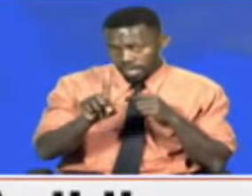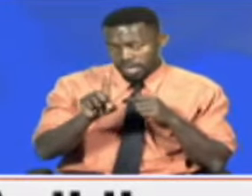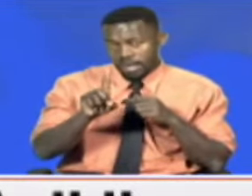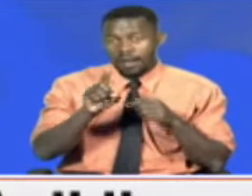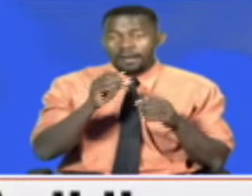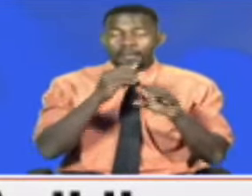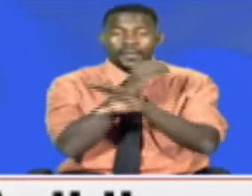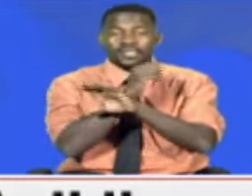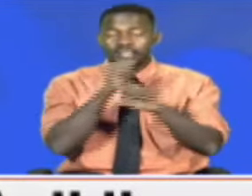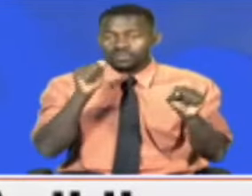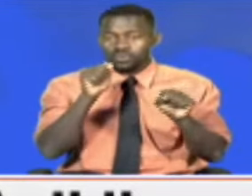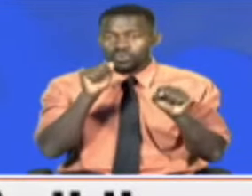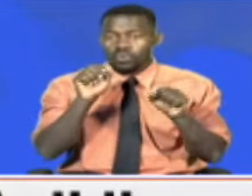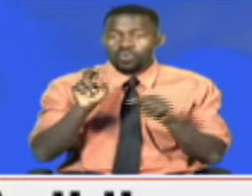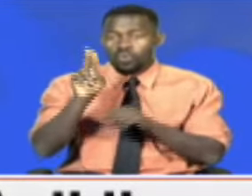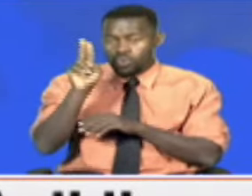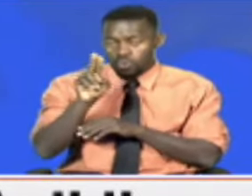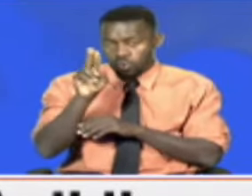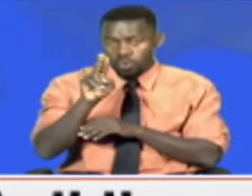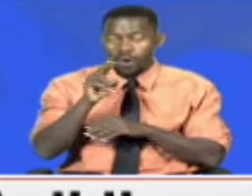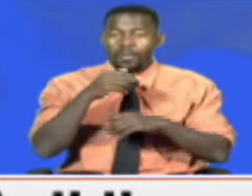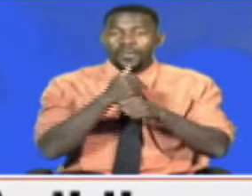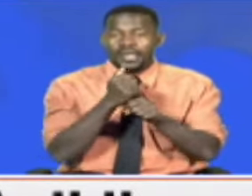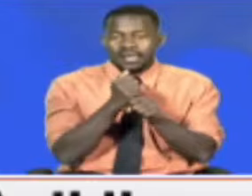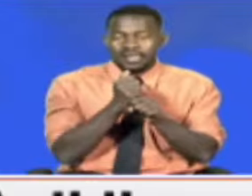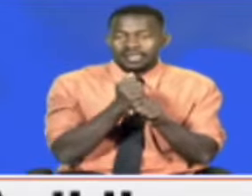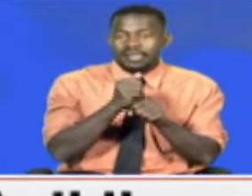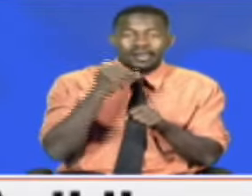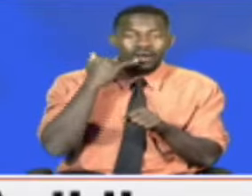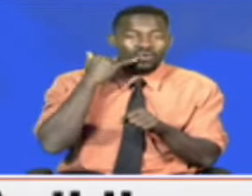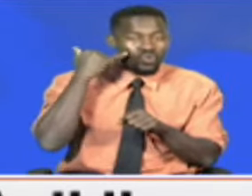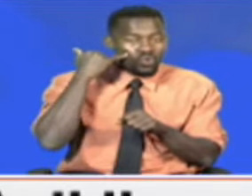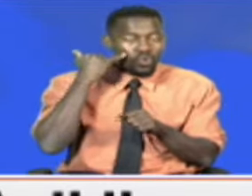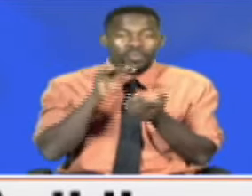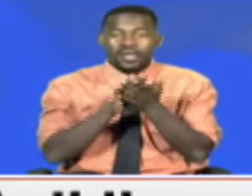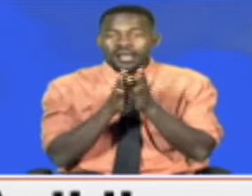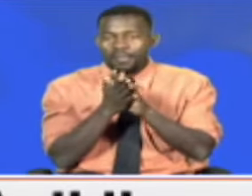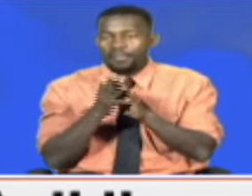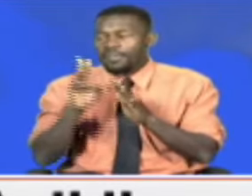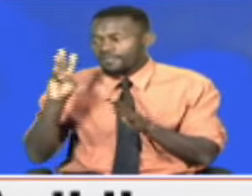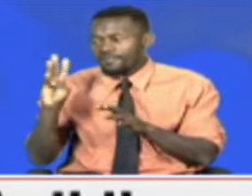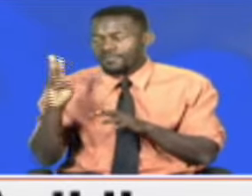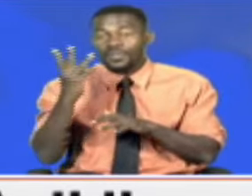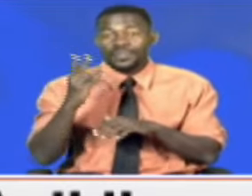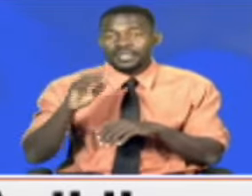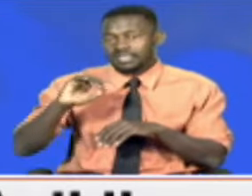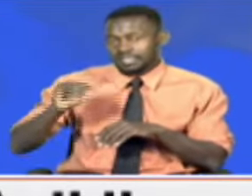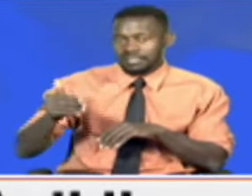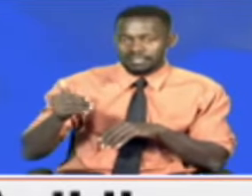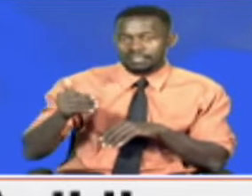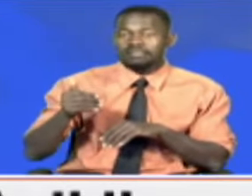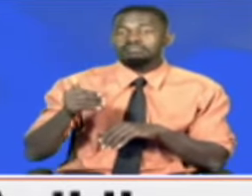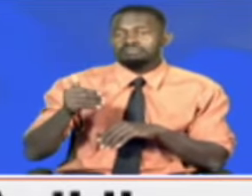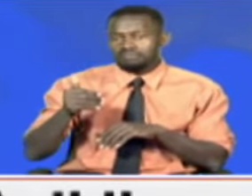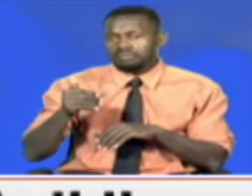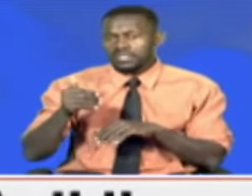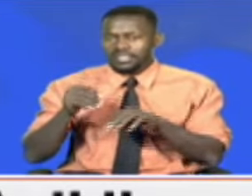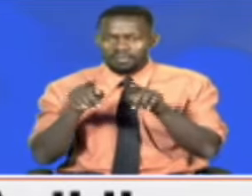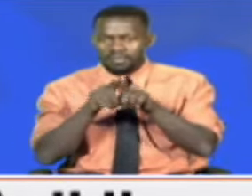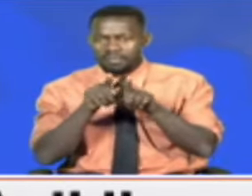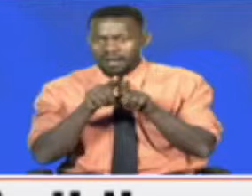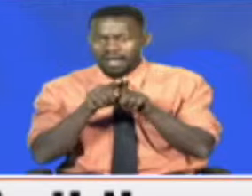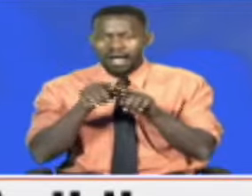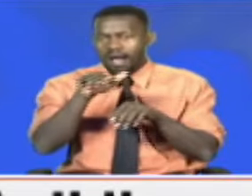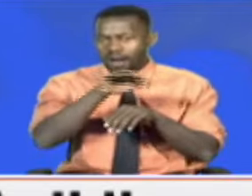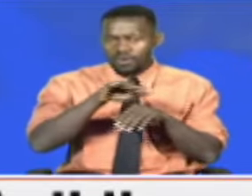Kenyatta alifanya Nakuru kuwa jiji la nne. Sekta hospitali pia inajipigia upato katika kanda ya kaskazini